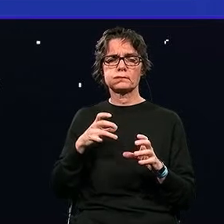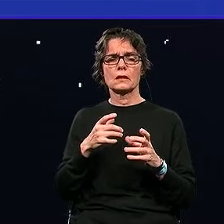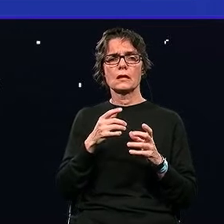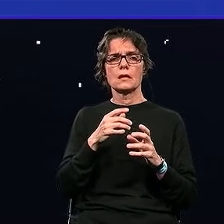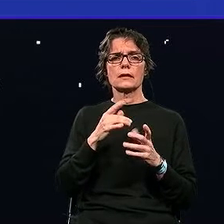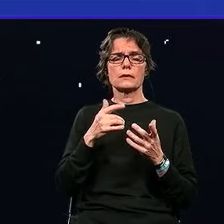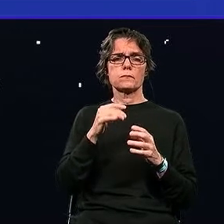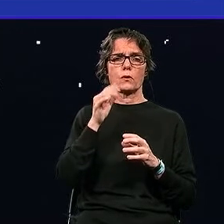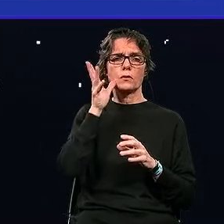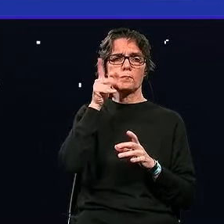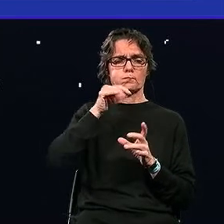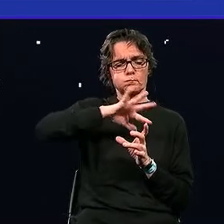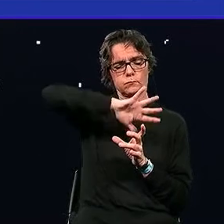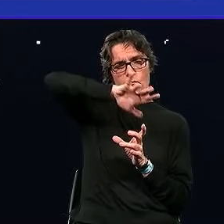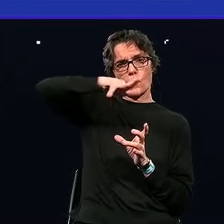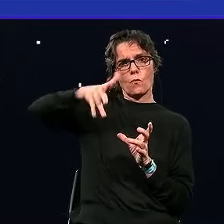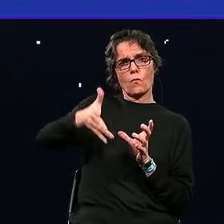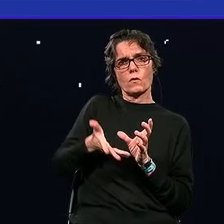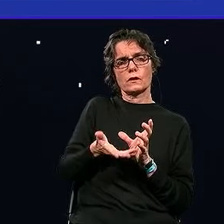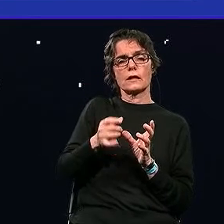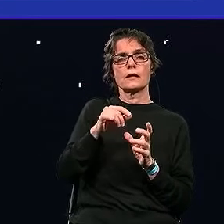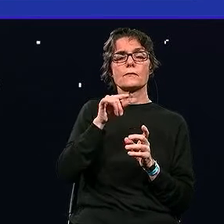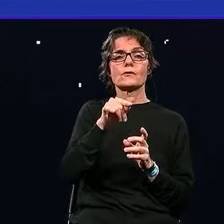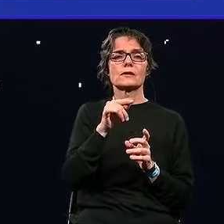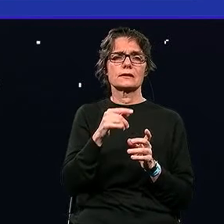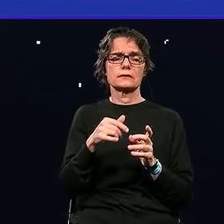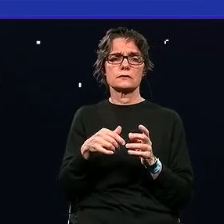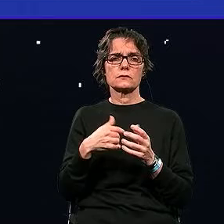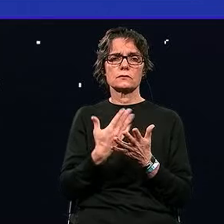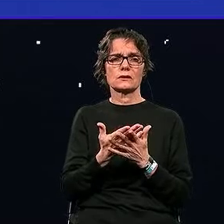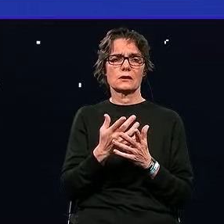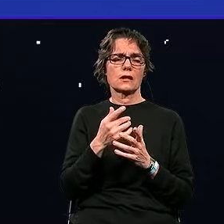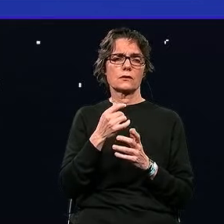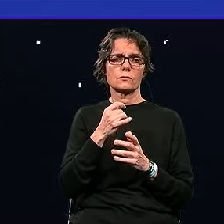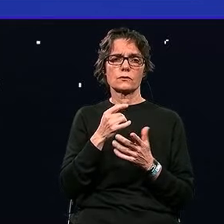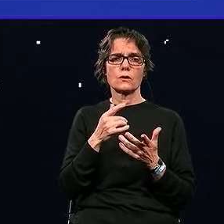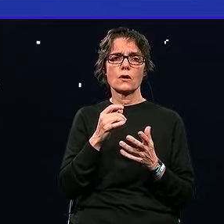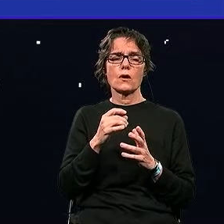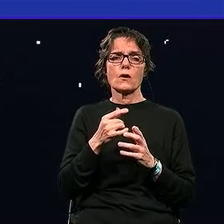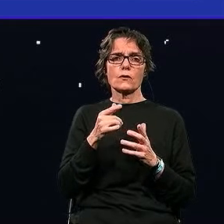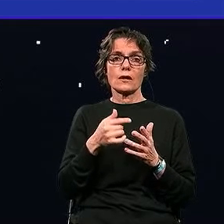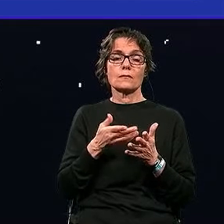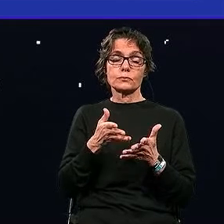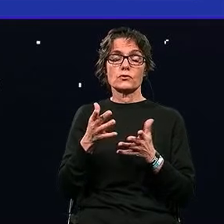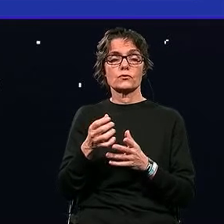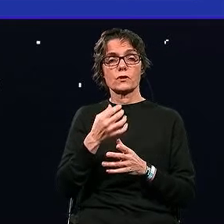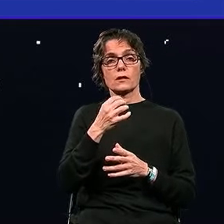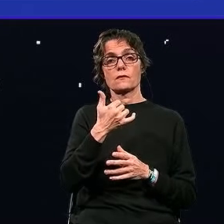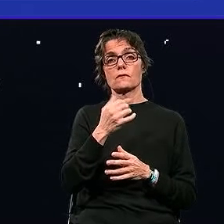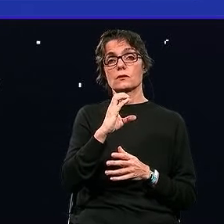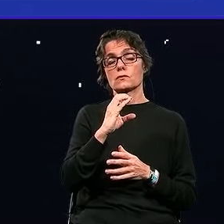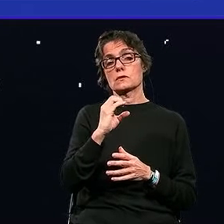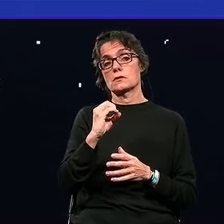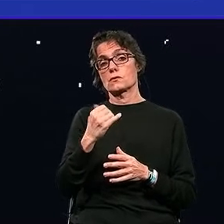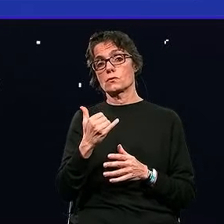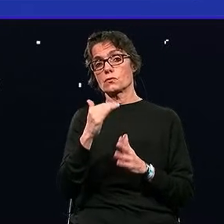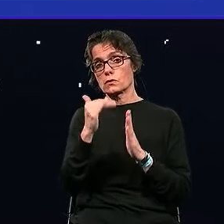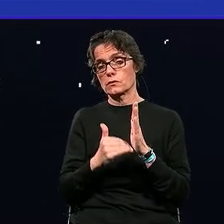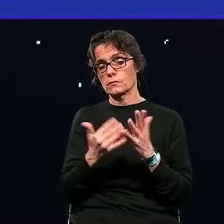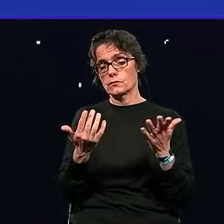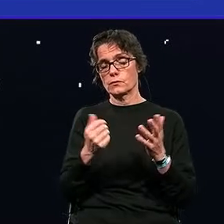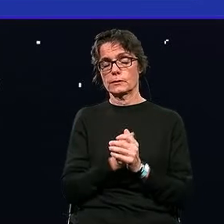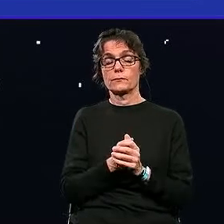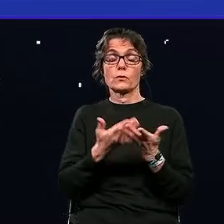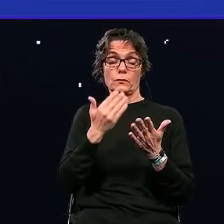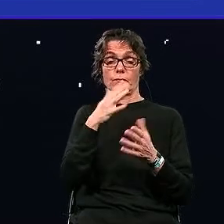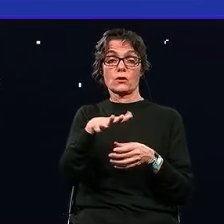gases as well. Because if we don't, then we will significantly reduce the amount of carbon dioxide that we can put out. So that's the